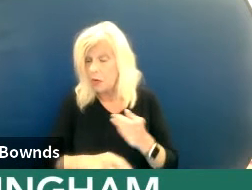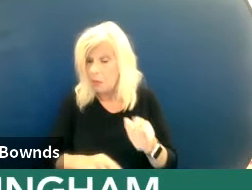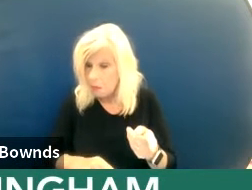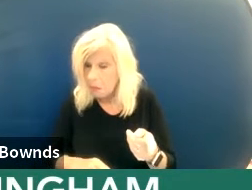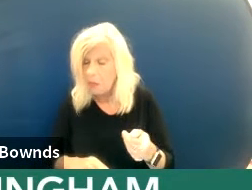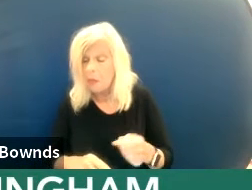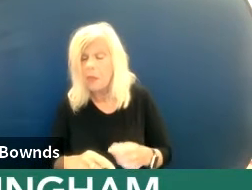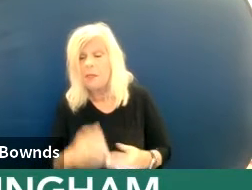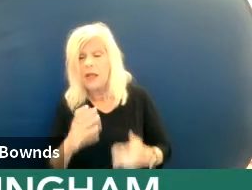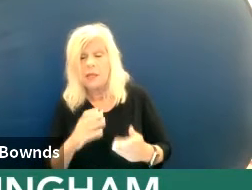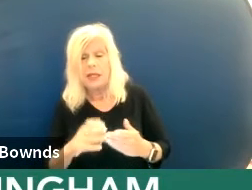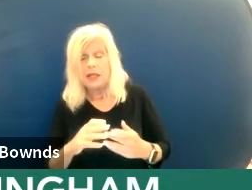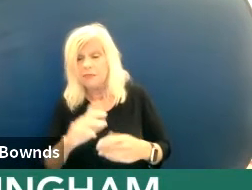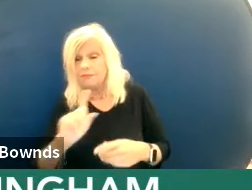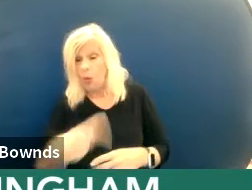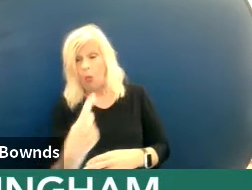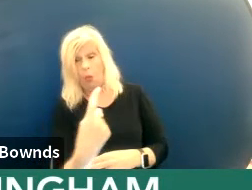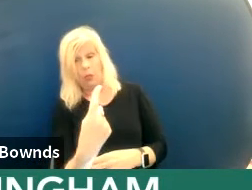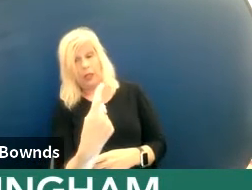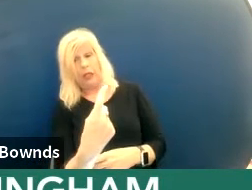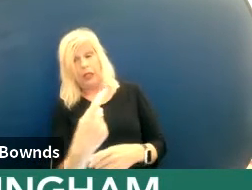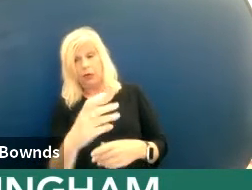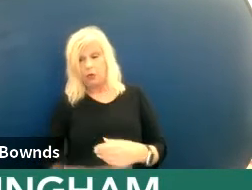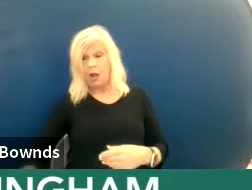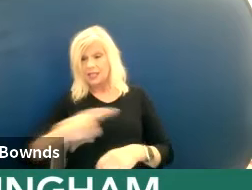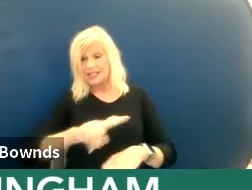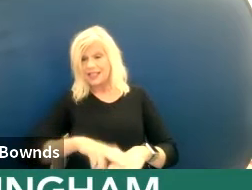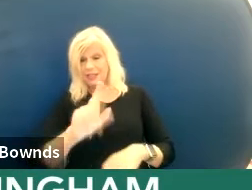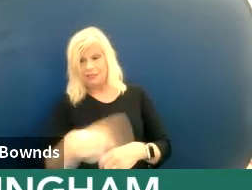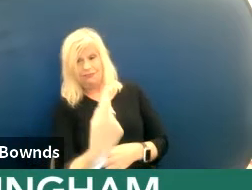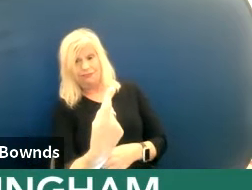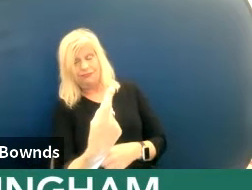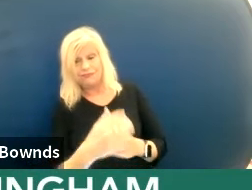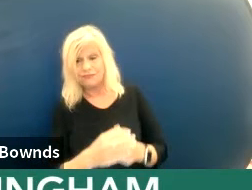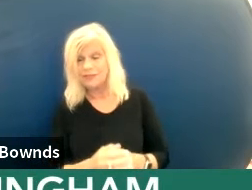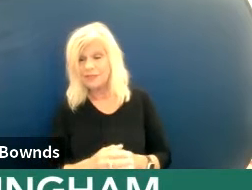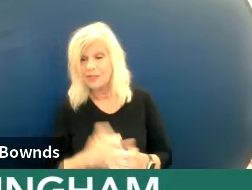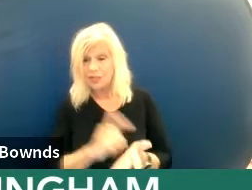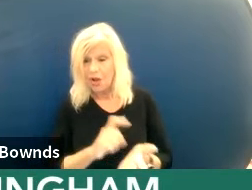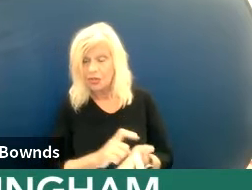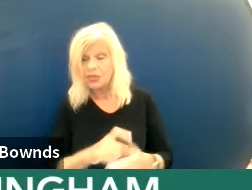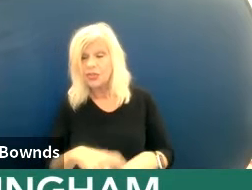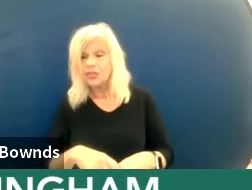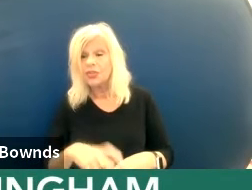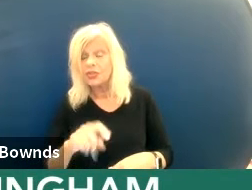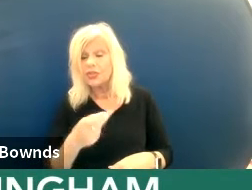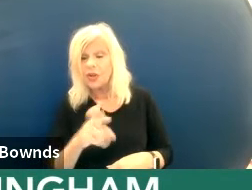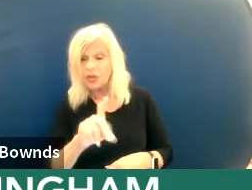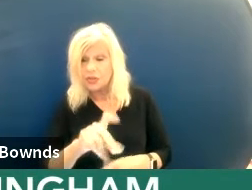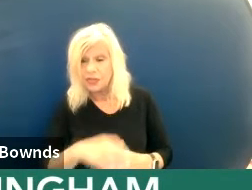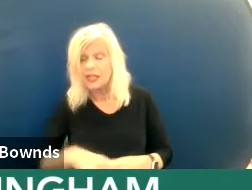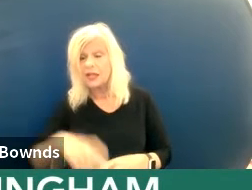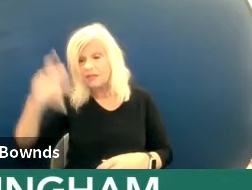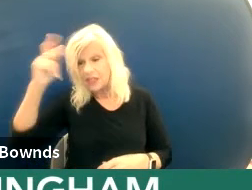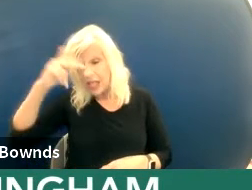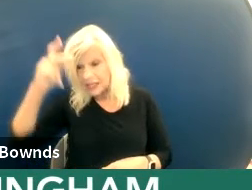one of the only kind in the nation. It's a doctoral philosophy degree in neuroengineering, and it's a joint program between the